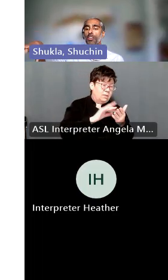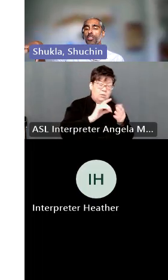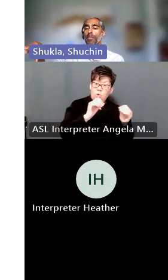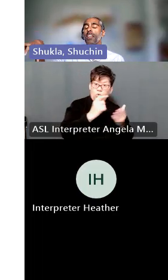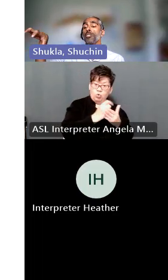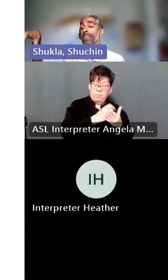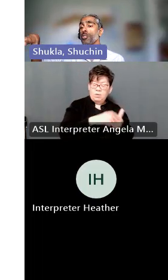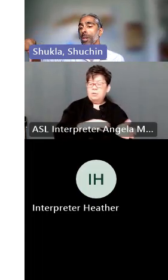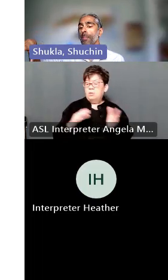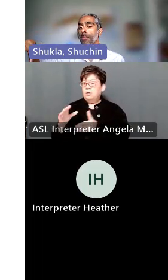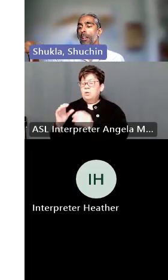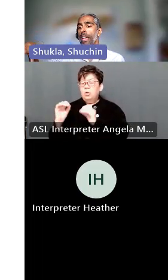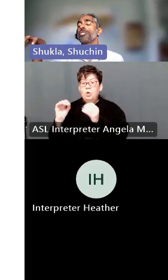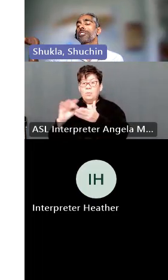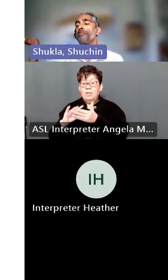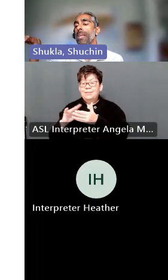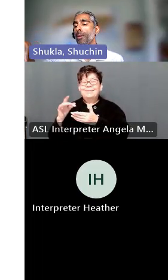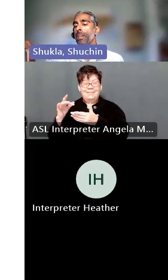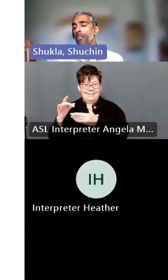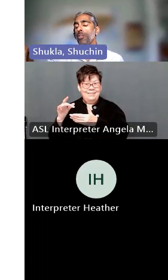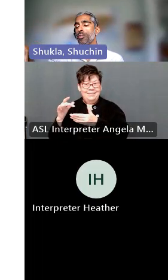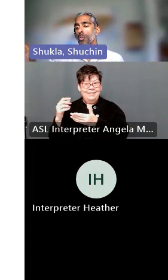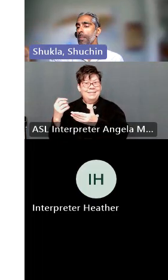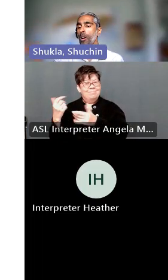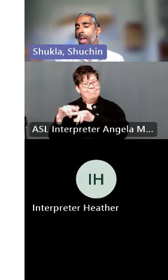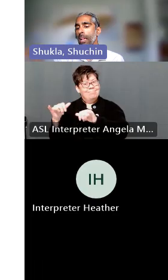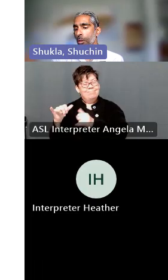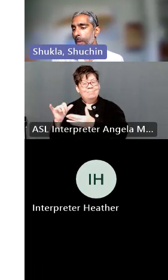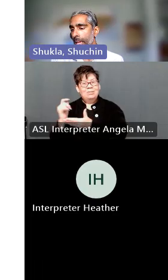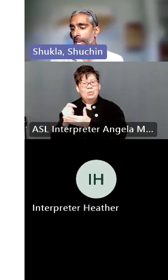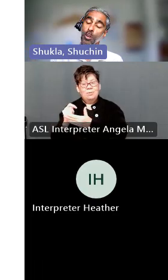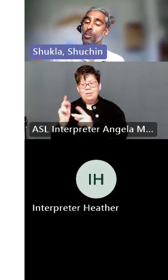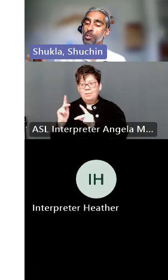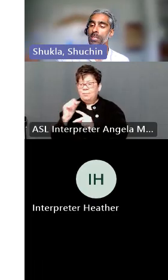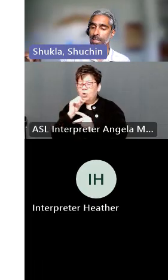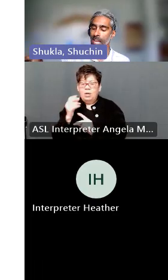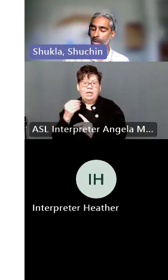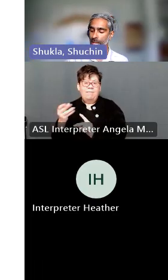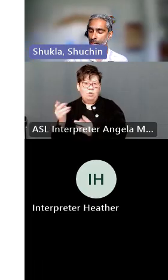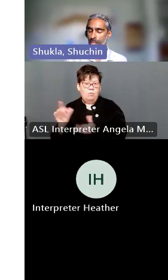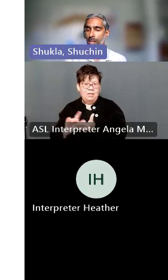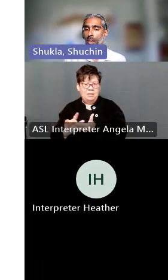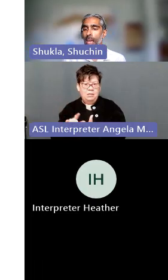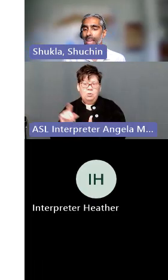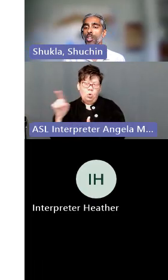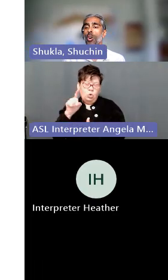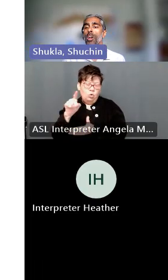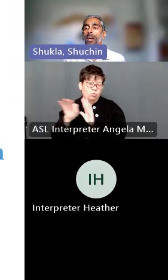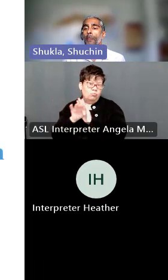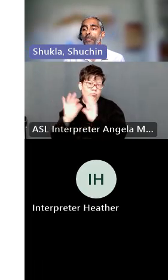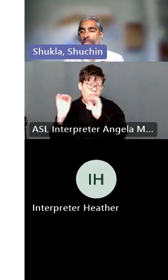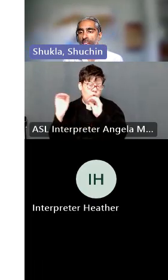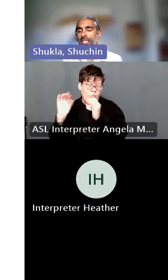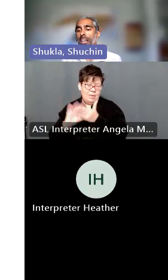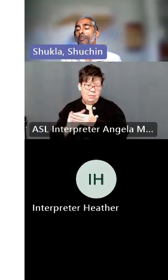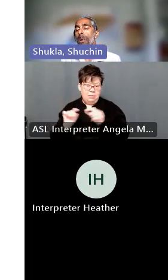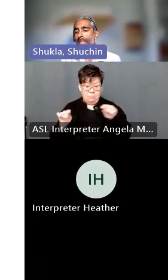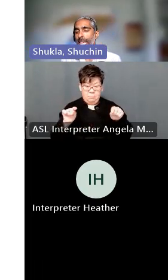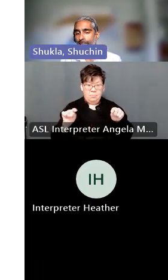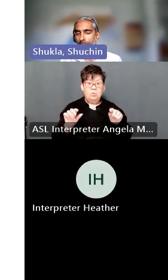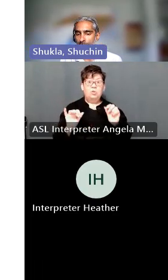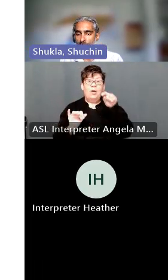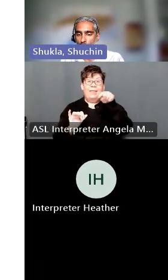you have no medication because you're in treatment. It's just the people giving you treatment are not giving you medication, or you chose not to have medication. And so